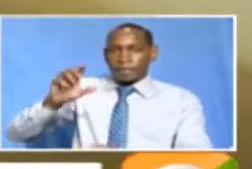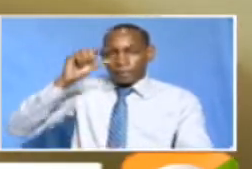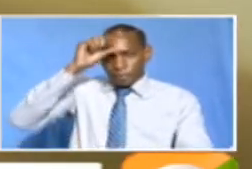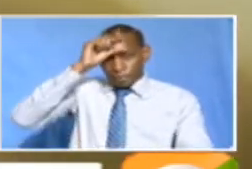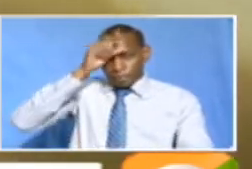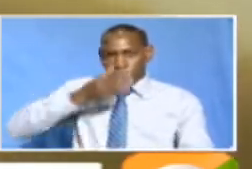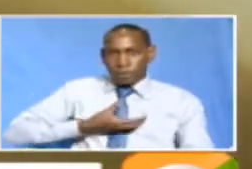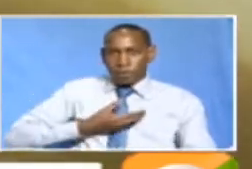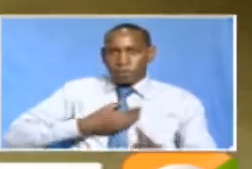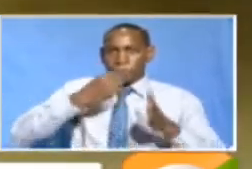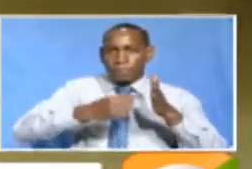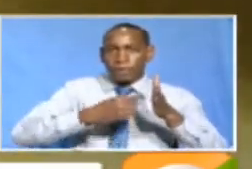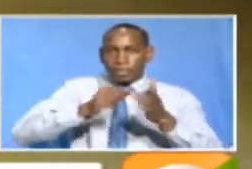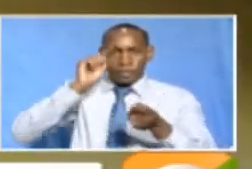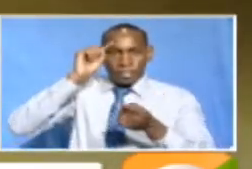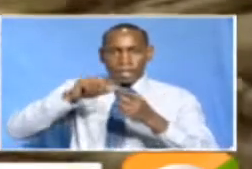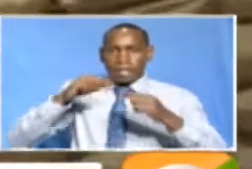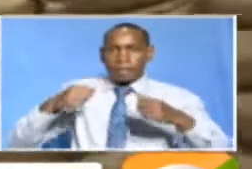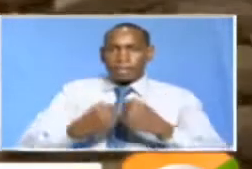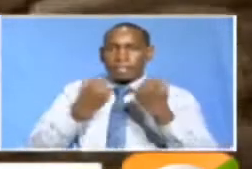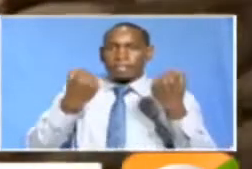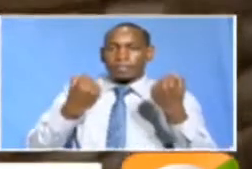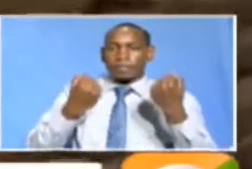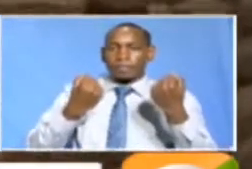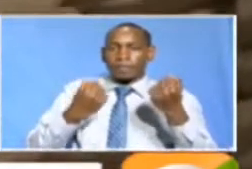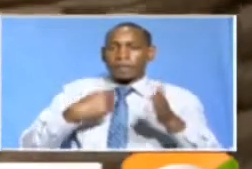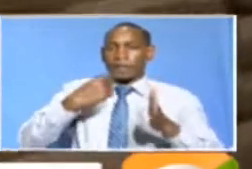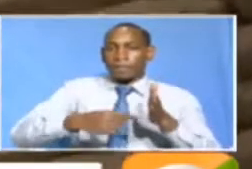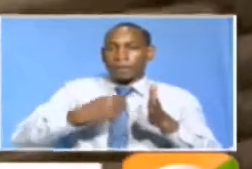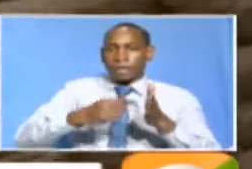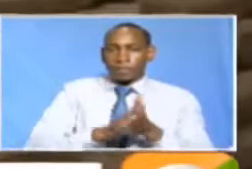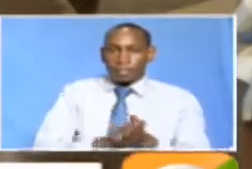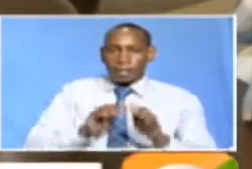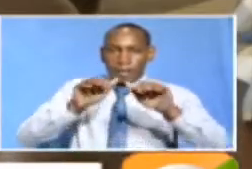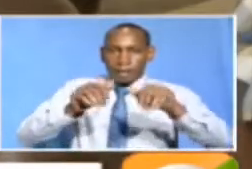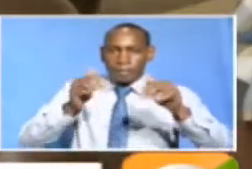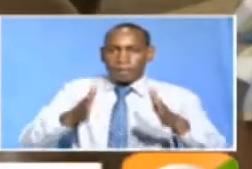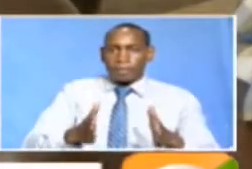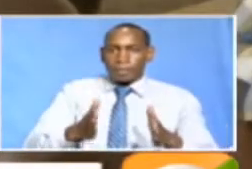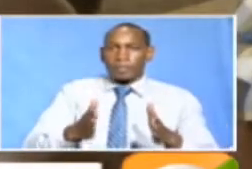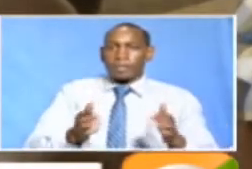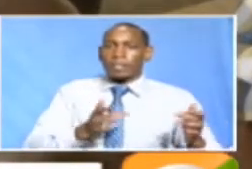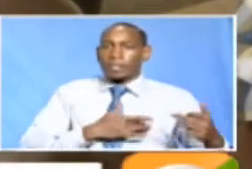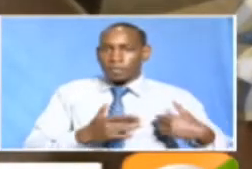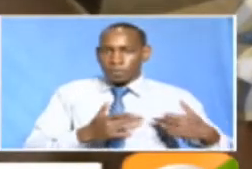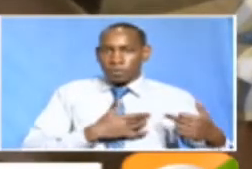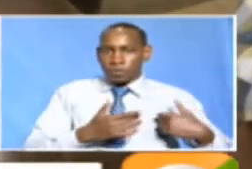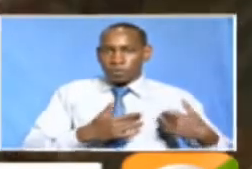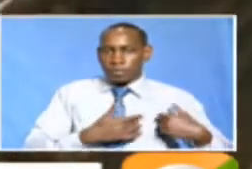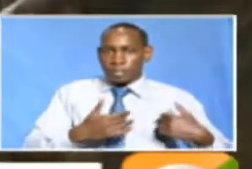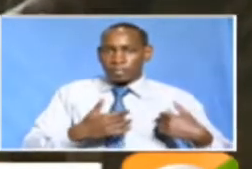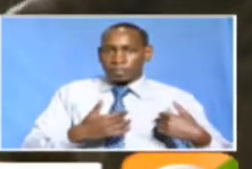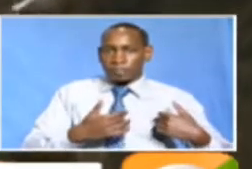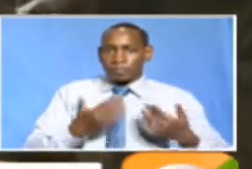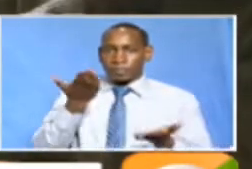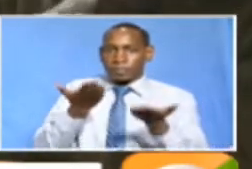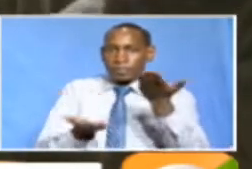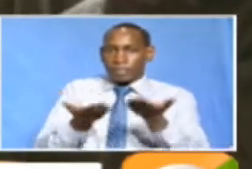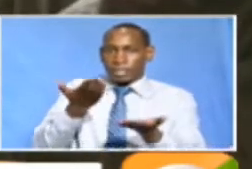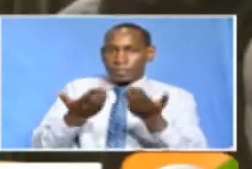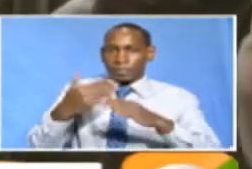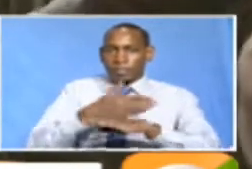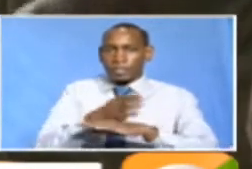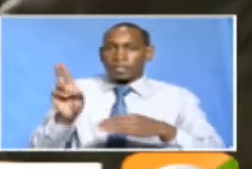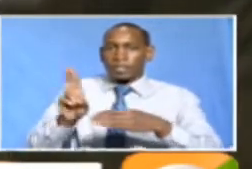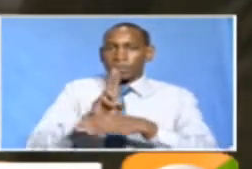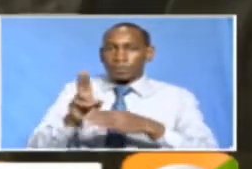state-owned millers in a bid to revive the beleaguered millers. The farmers also concerned over dubious weighing scales, which they said are